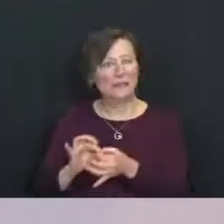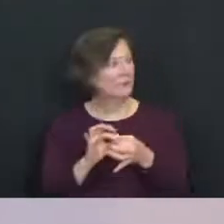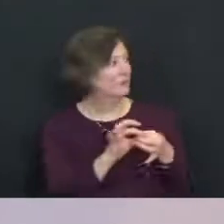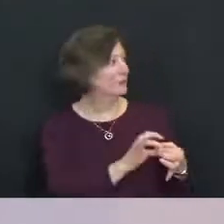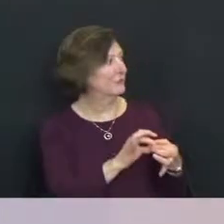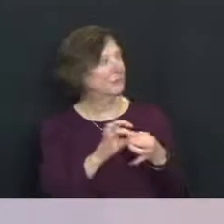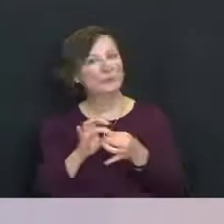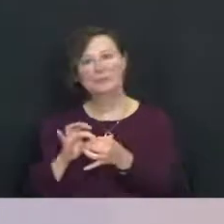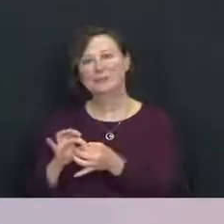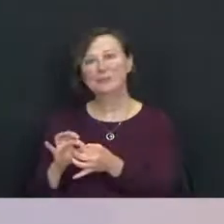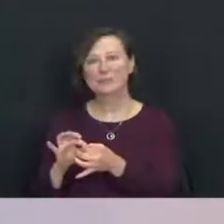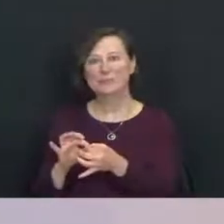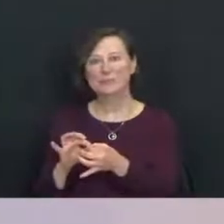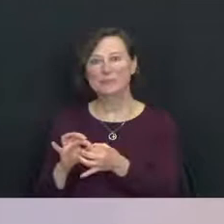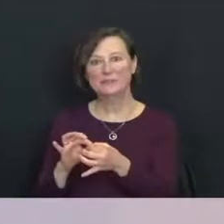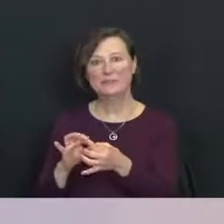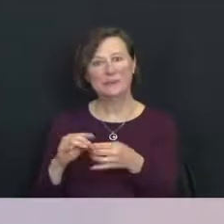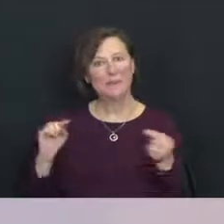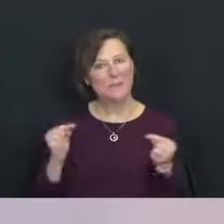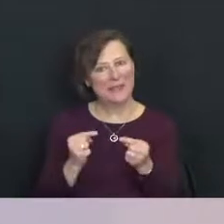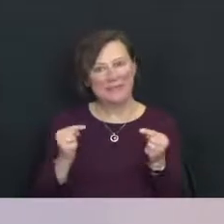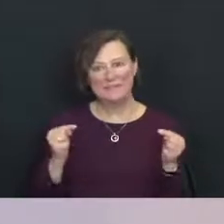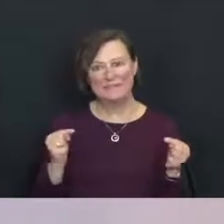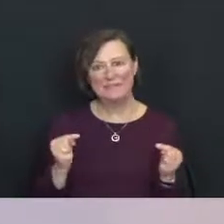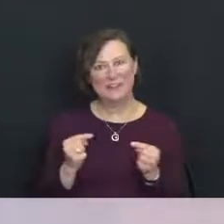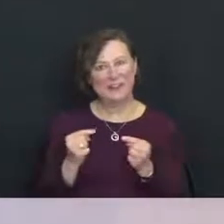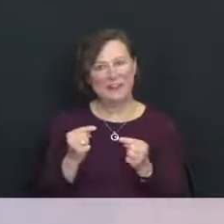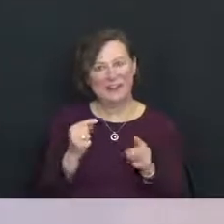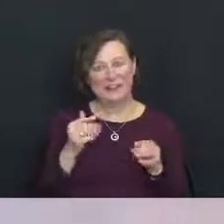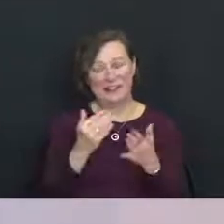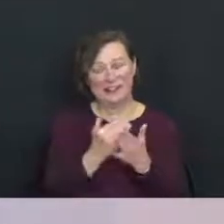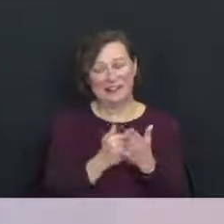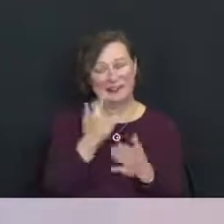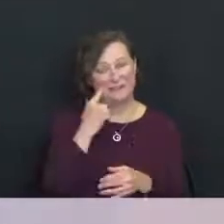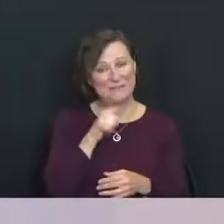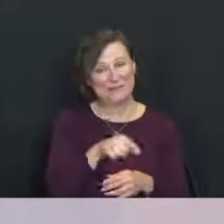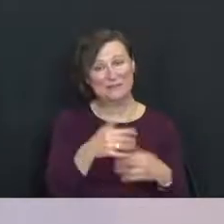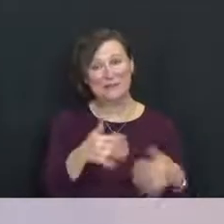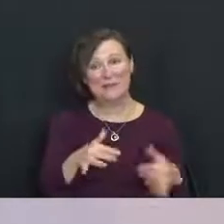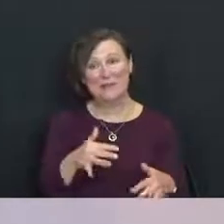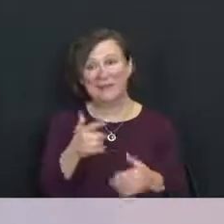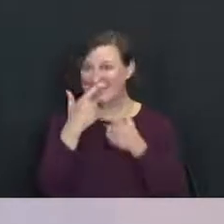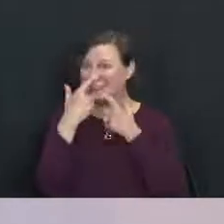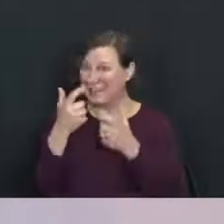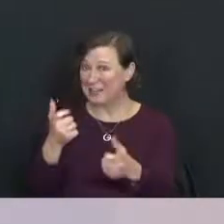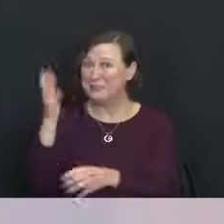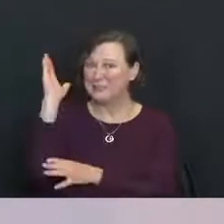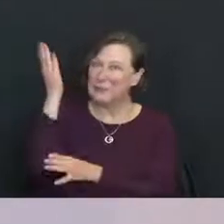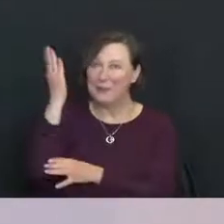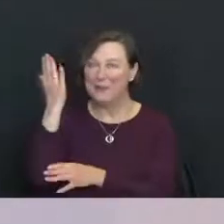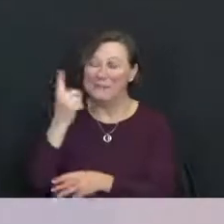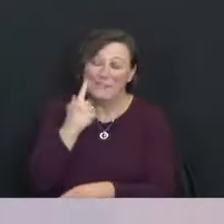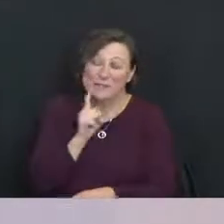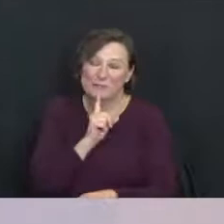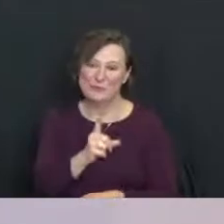It was a painful lesson for him. It was an interesting valedictorian speech, I'll tell you that.